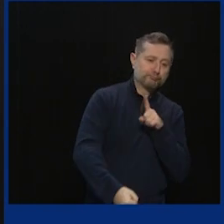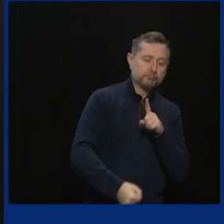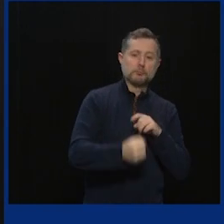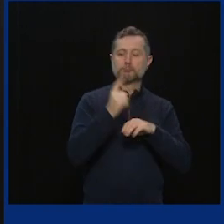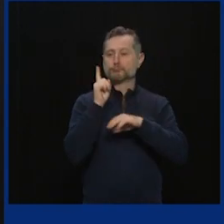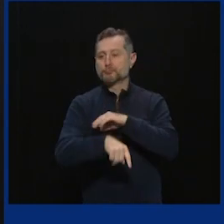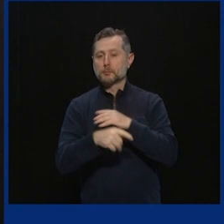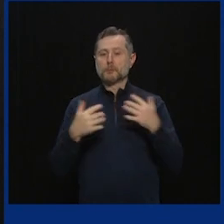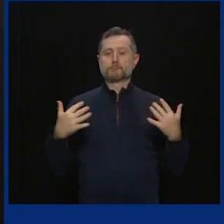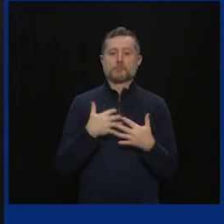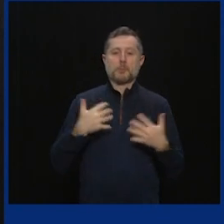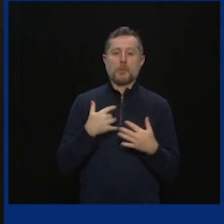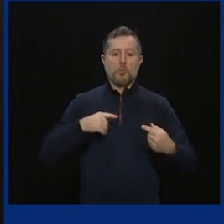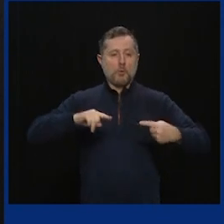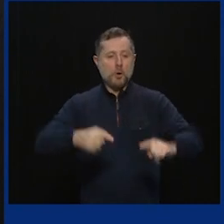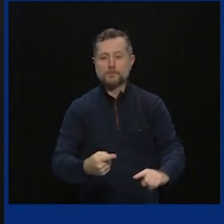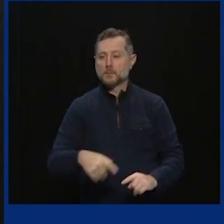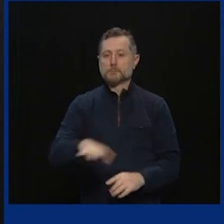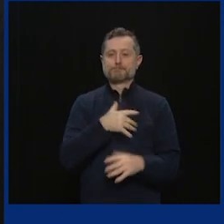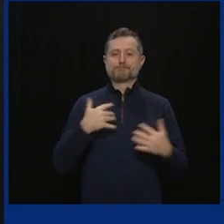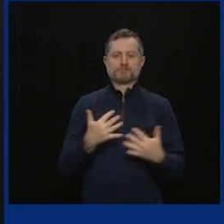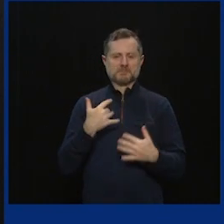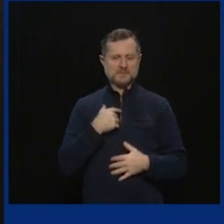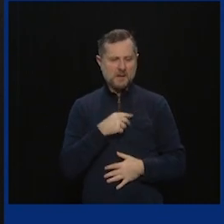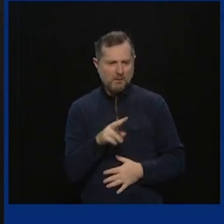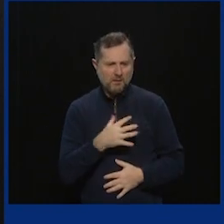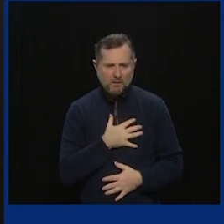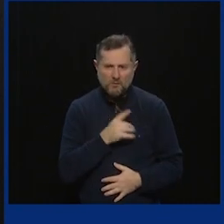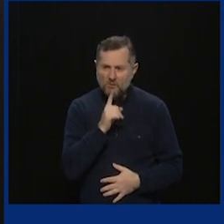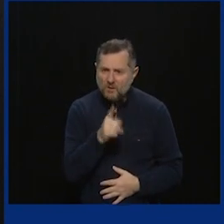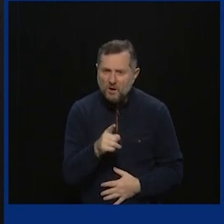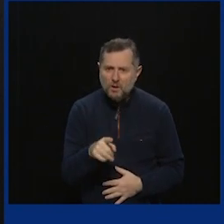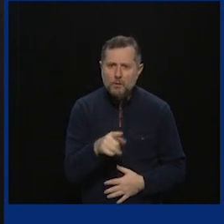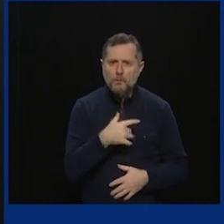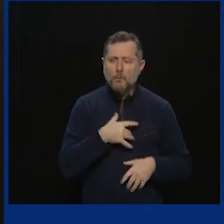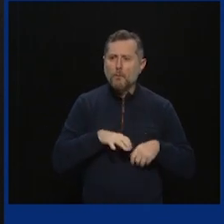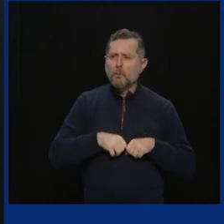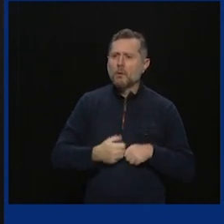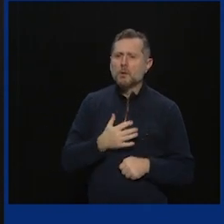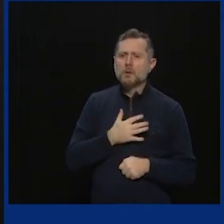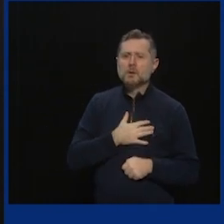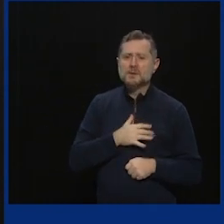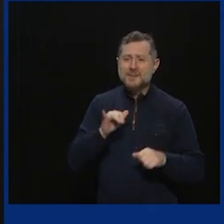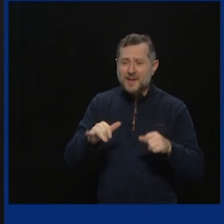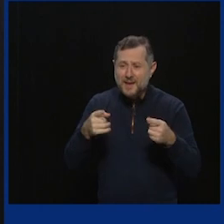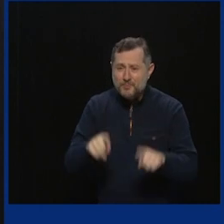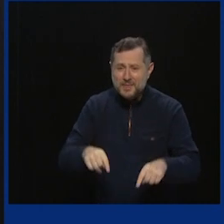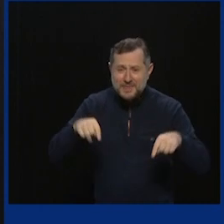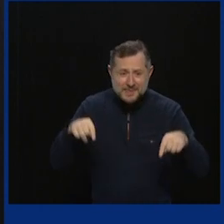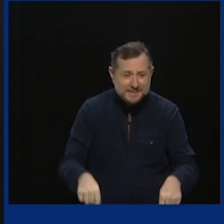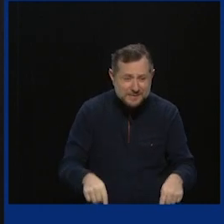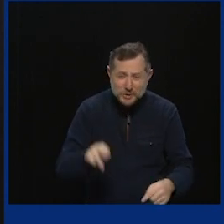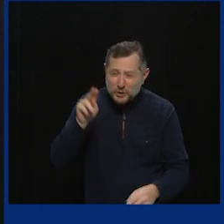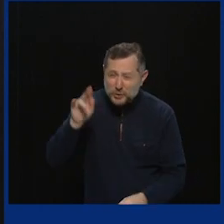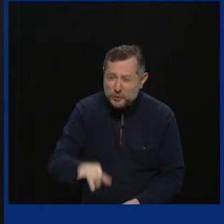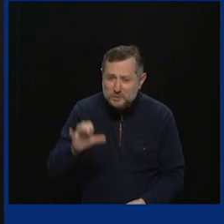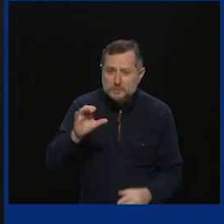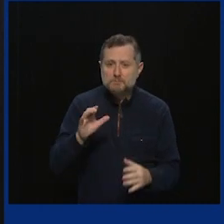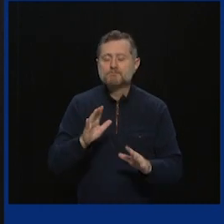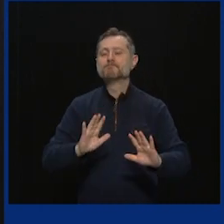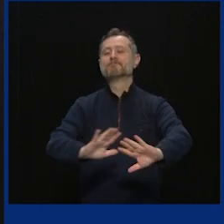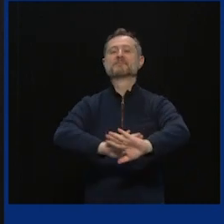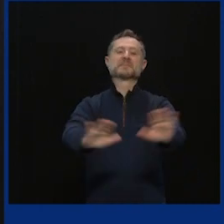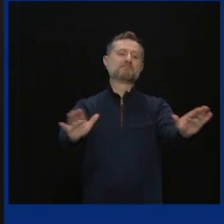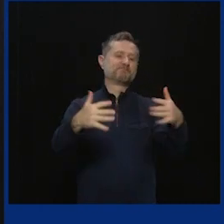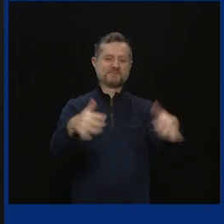castigated or harmed, and that was heartbreaking that was going on in this city. So we stand together, we push back, and